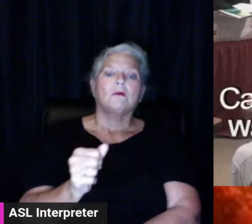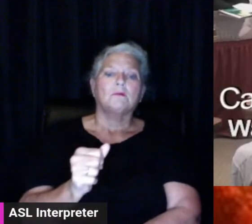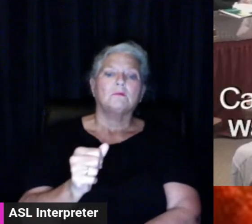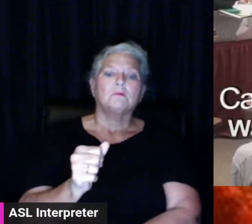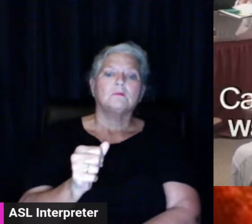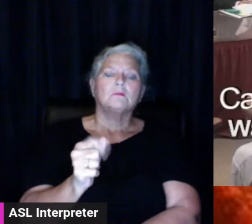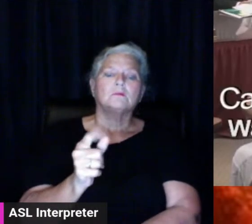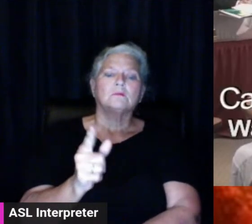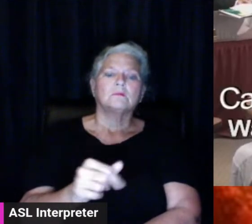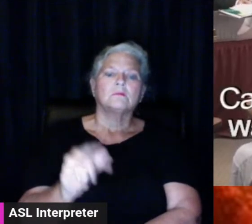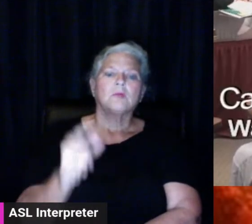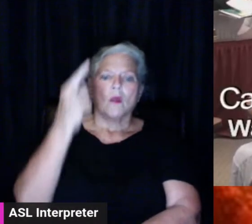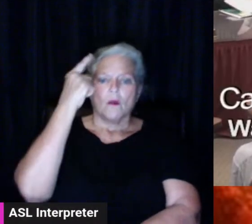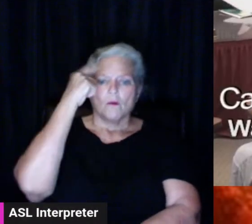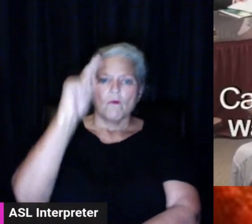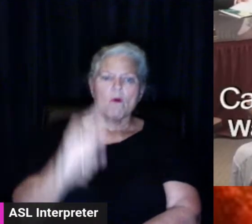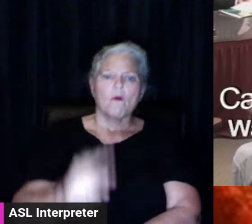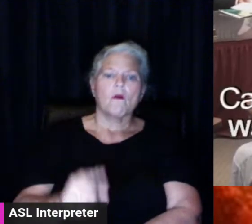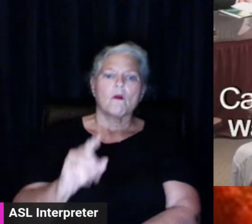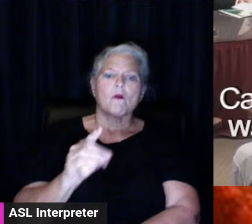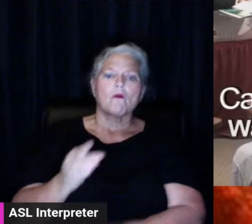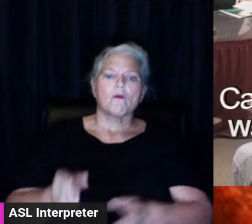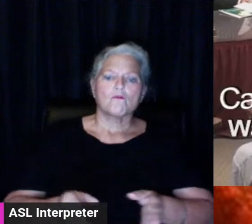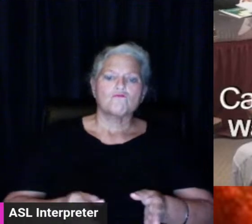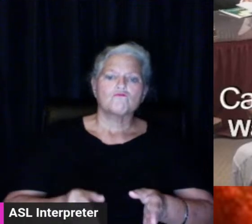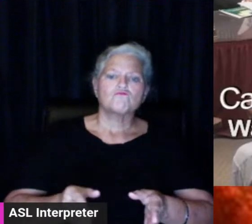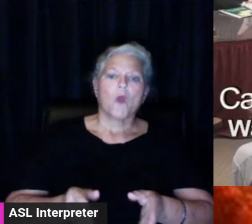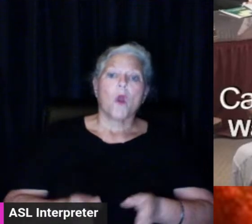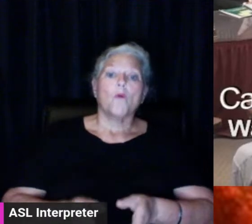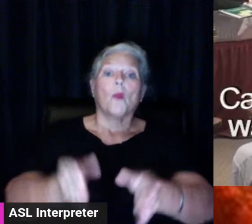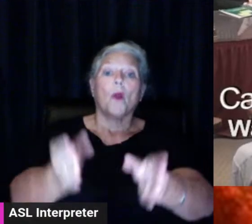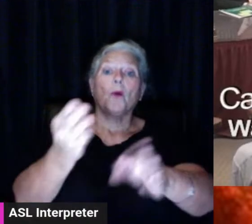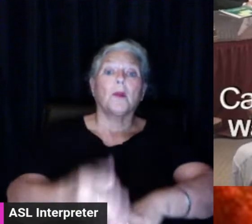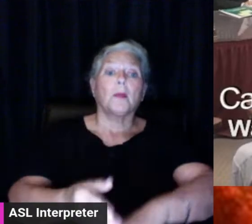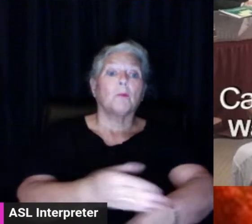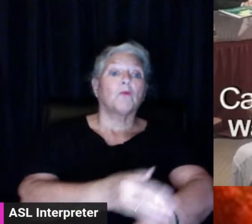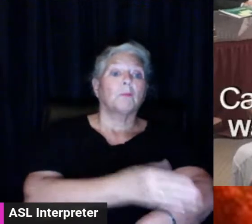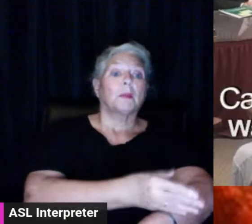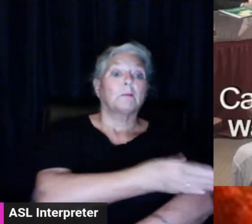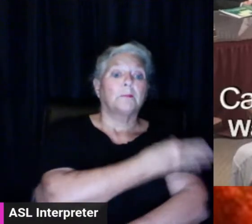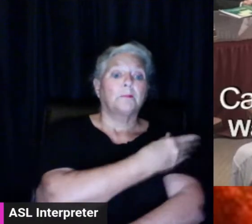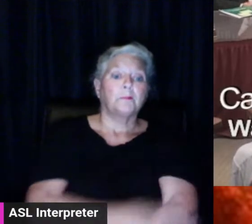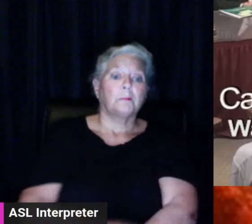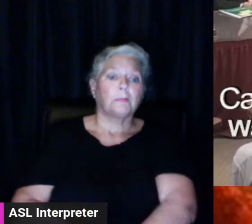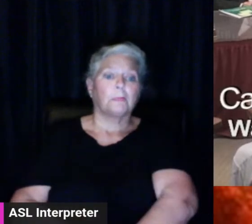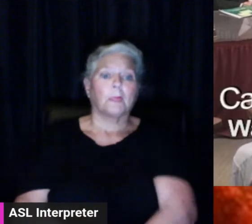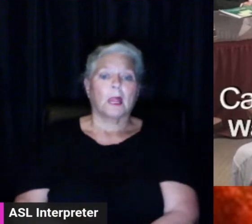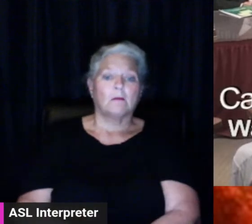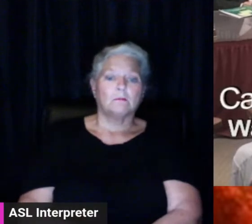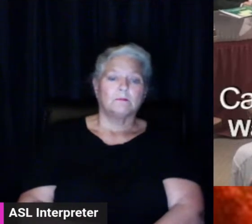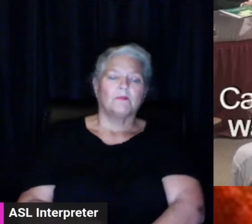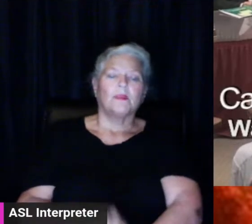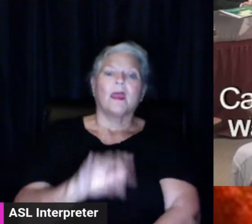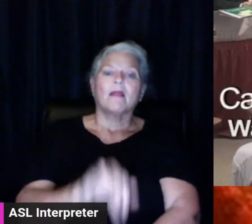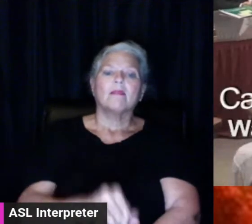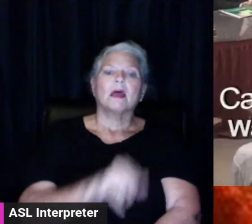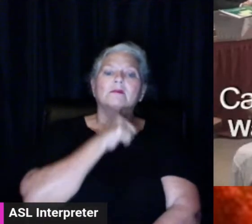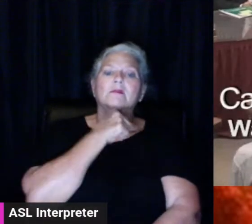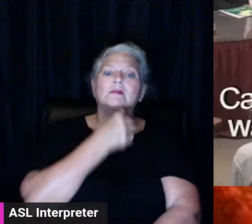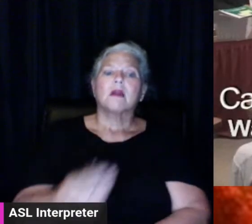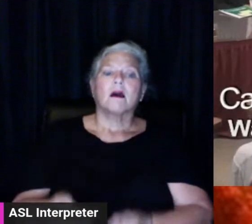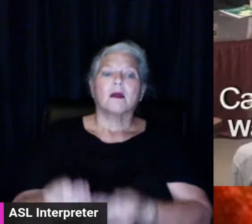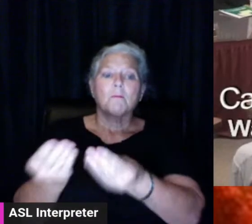locations. I second that. So, so that's not a motion. So do you have the